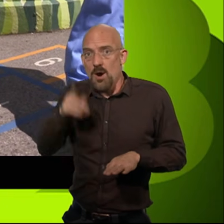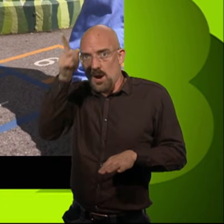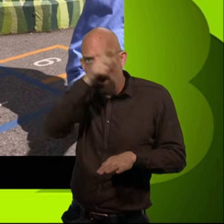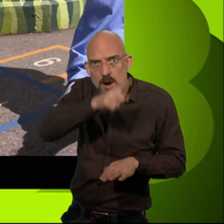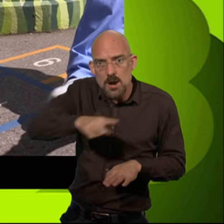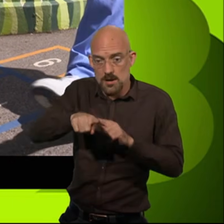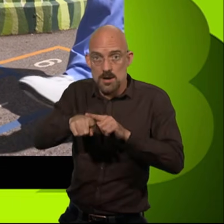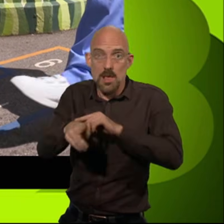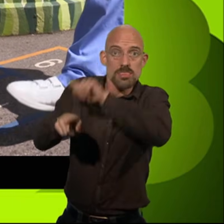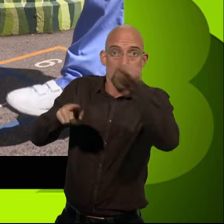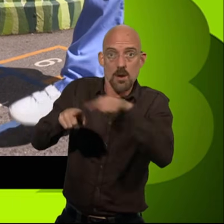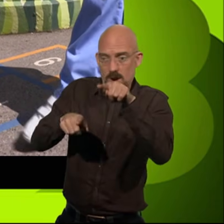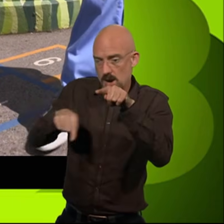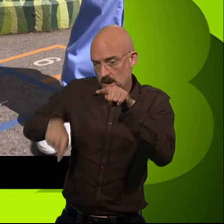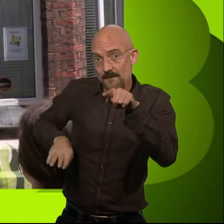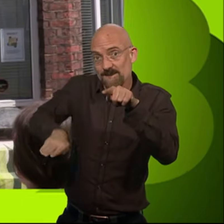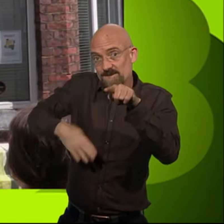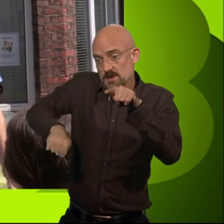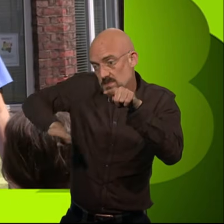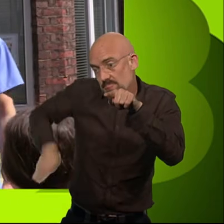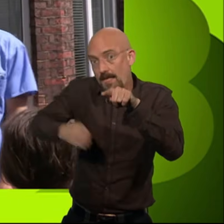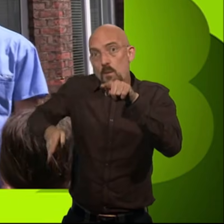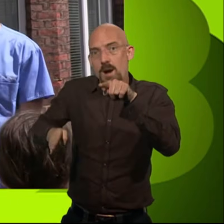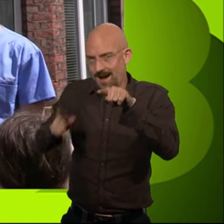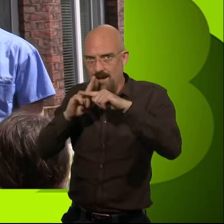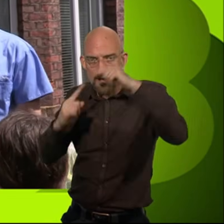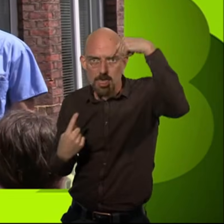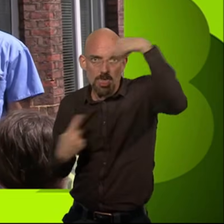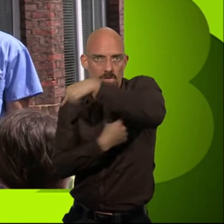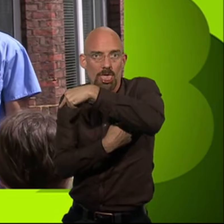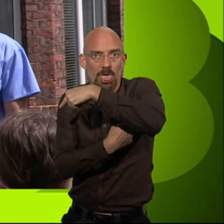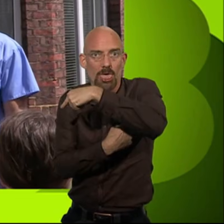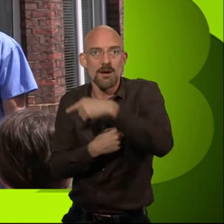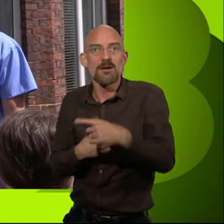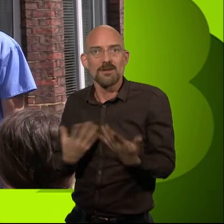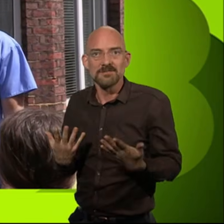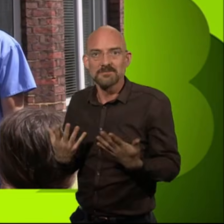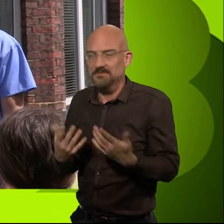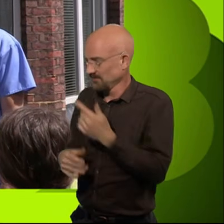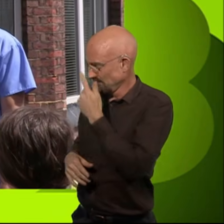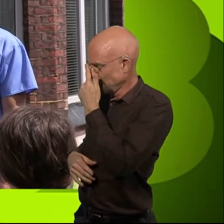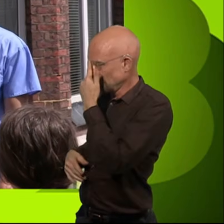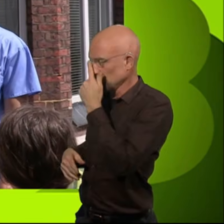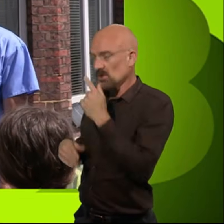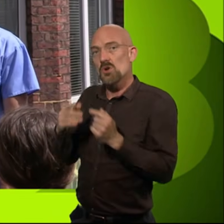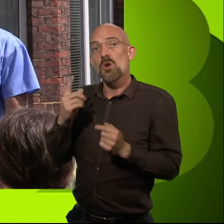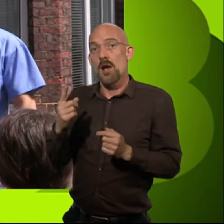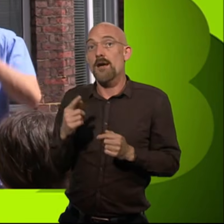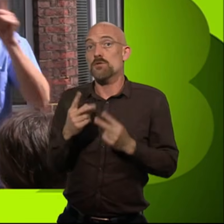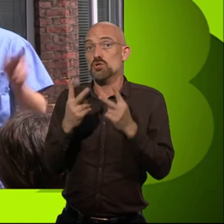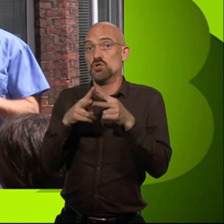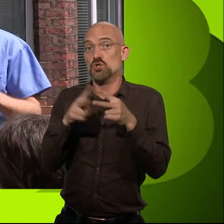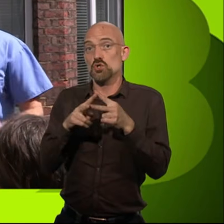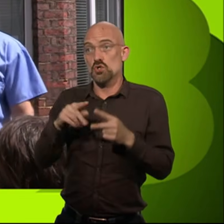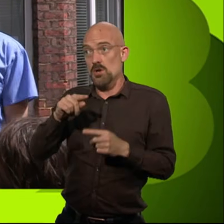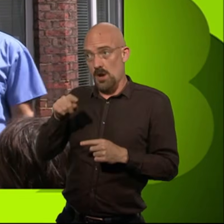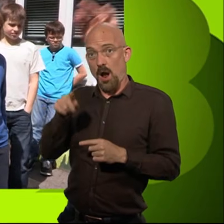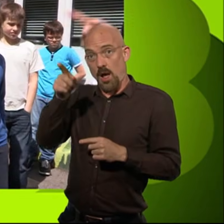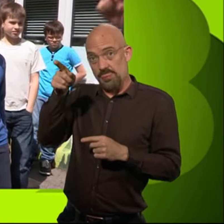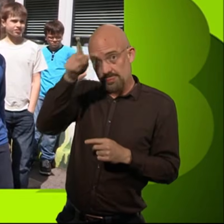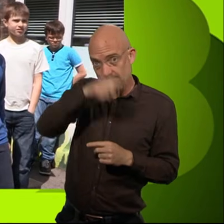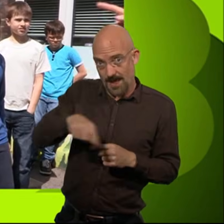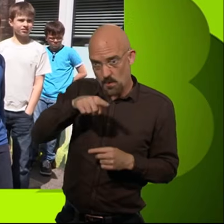and tries to make them move in the same direction. Your brain finds it very hard to coordinate 2 circles, one going that way and one going the other